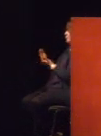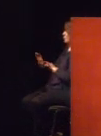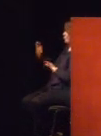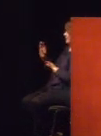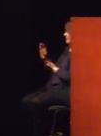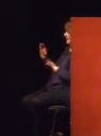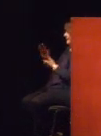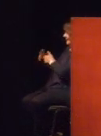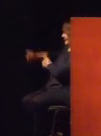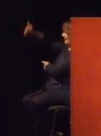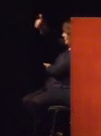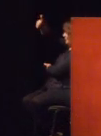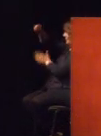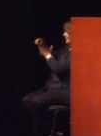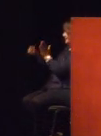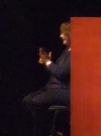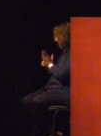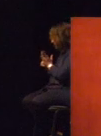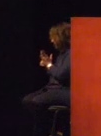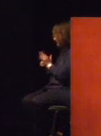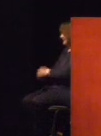does outperform our state average at